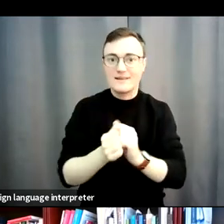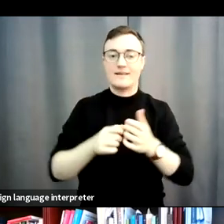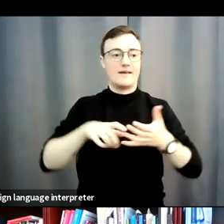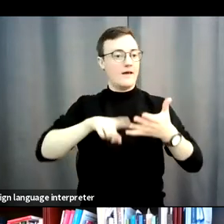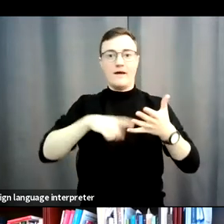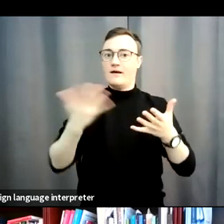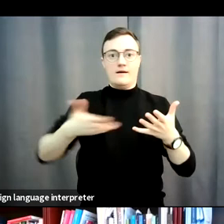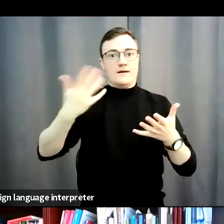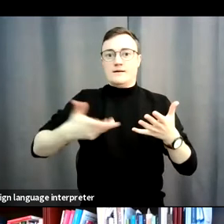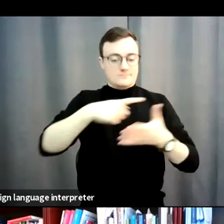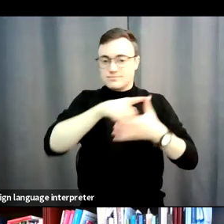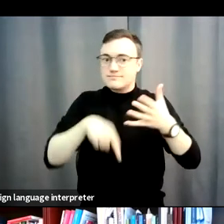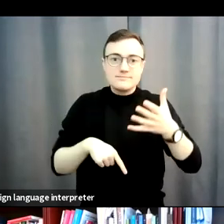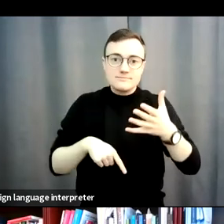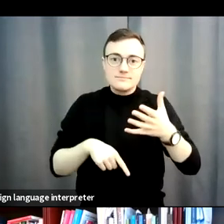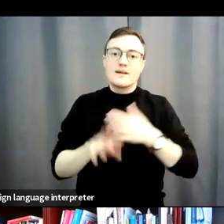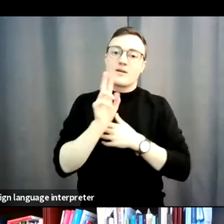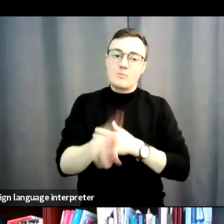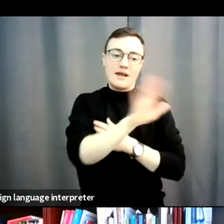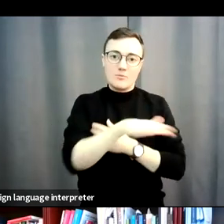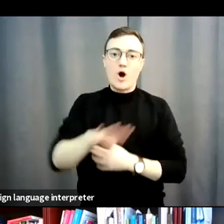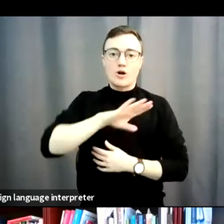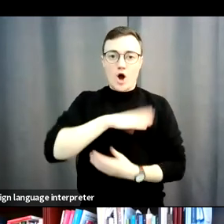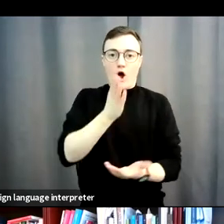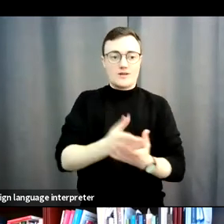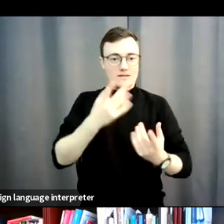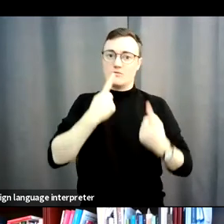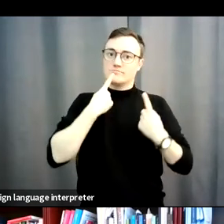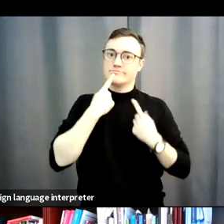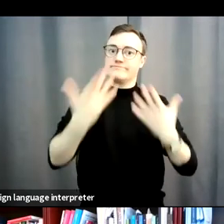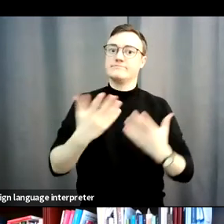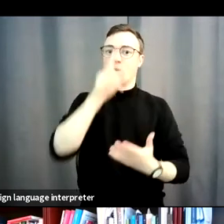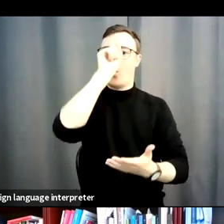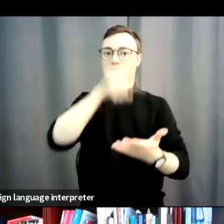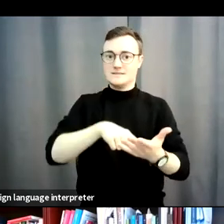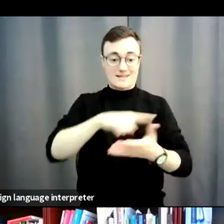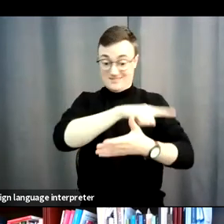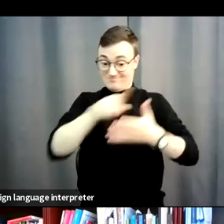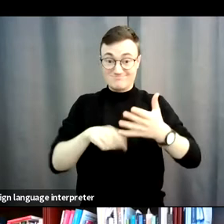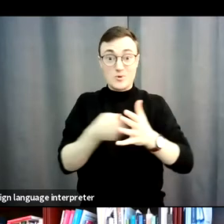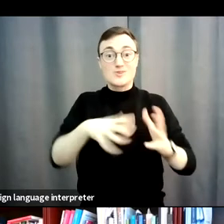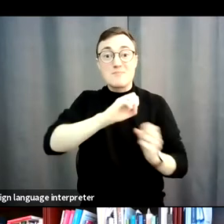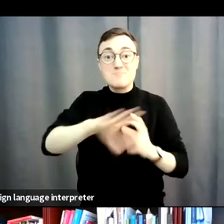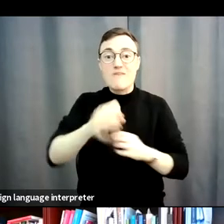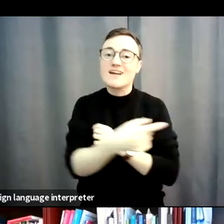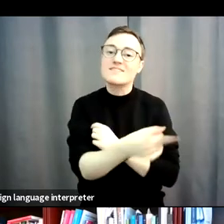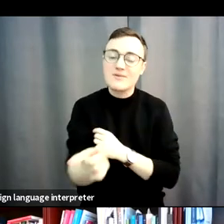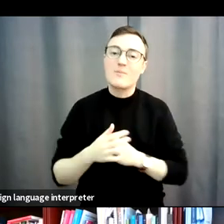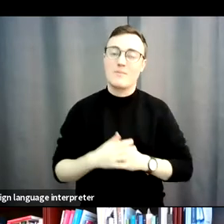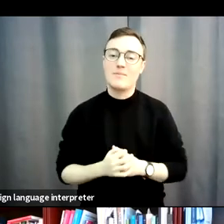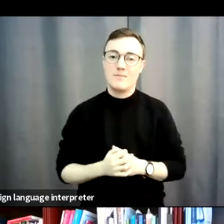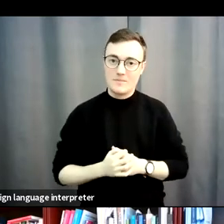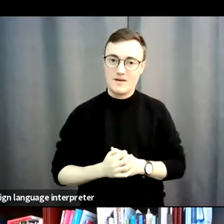in general. So children have the right to express their views on all of these matters because they affect them. It could be in kindergarten,